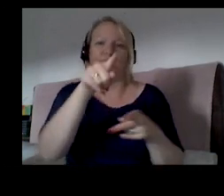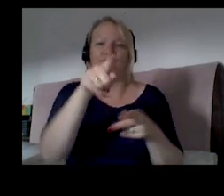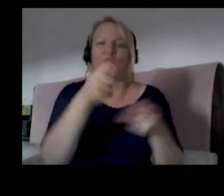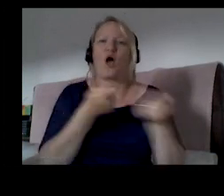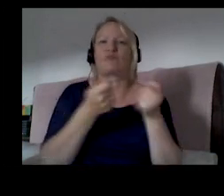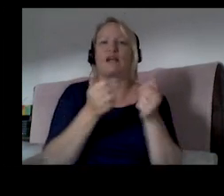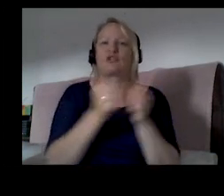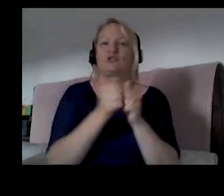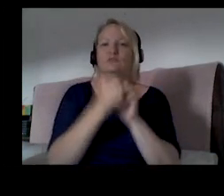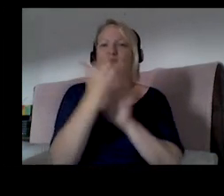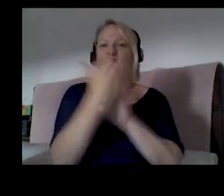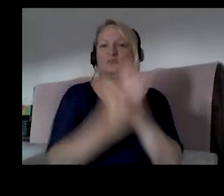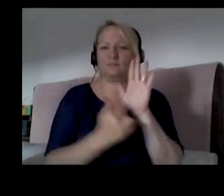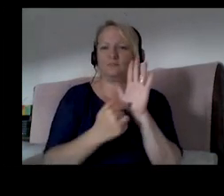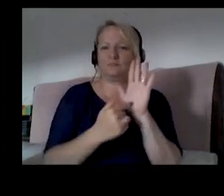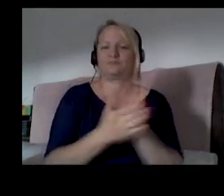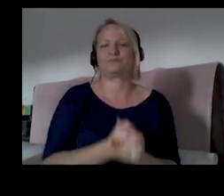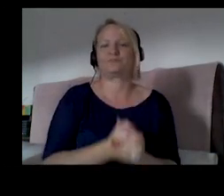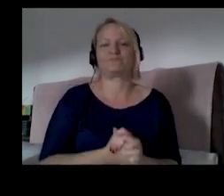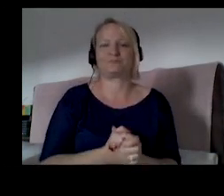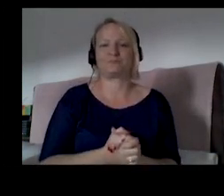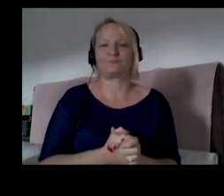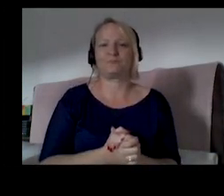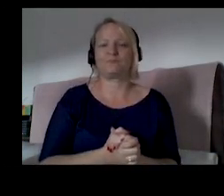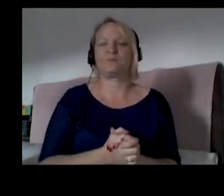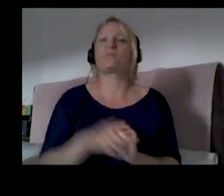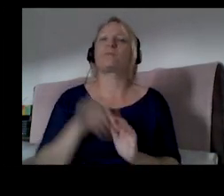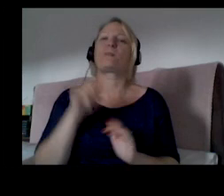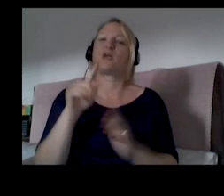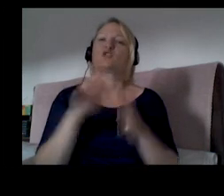road is open in our operational update.